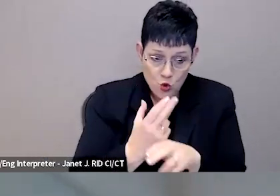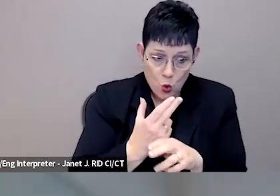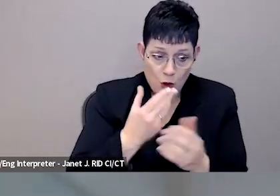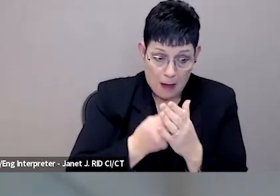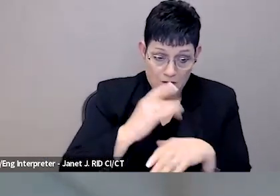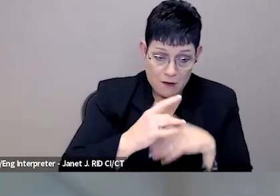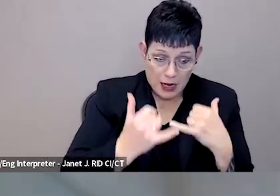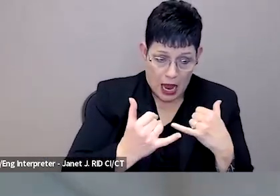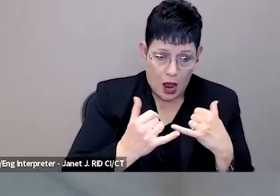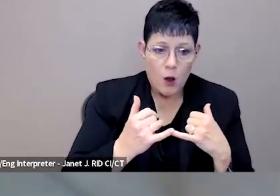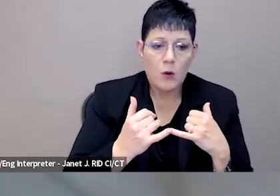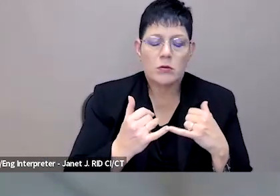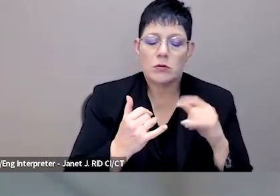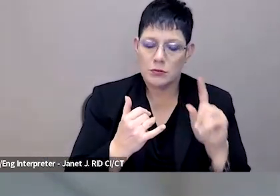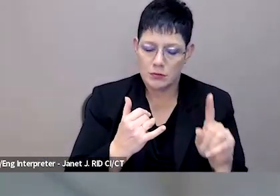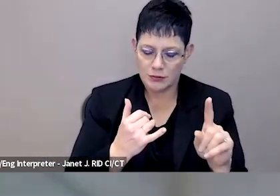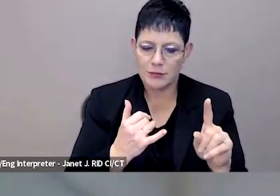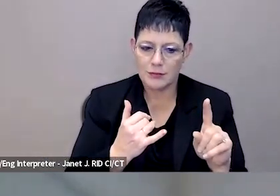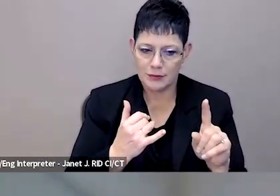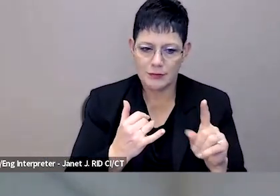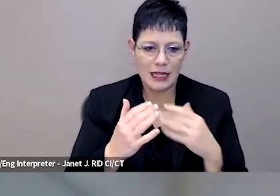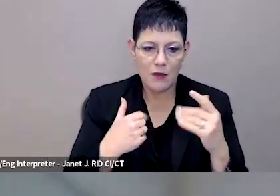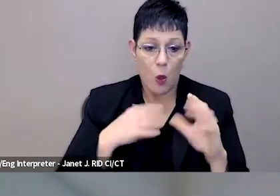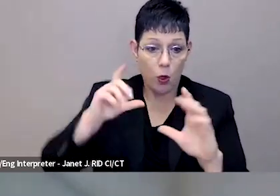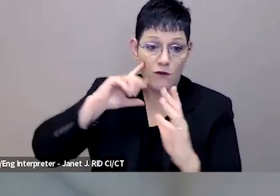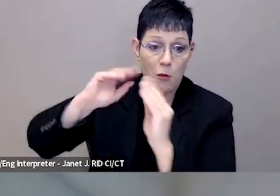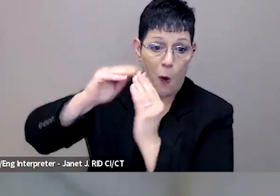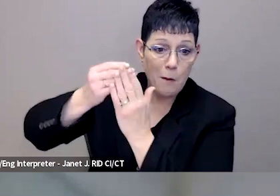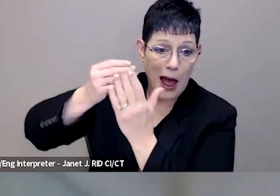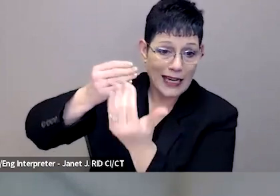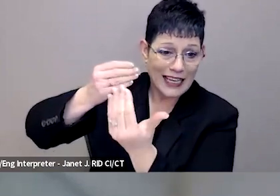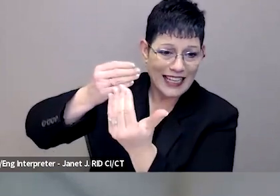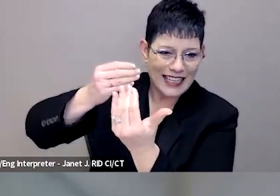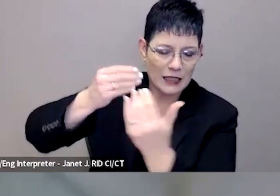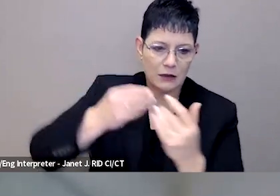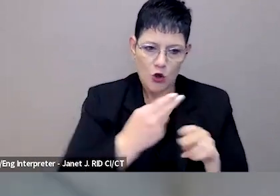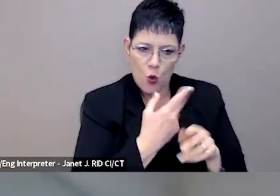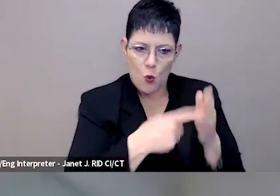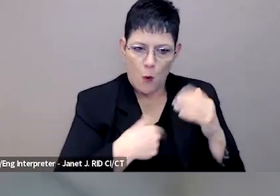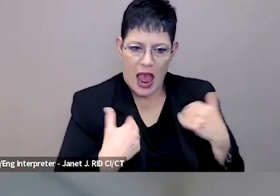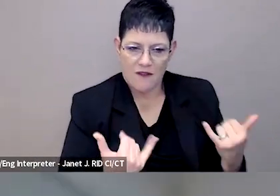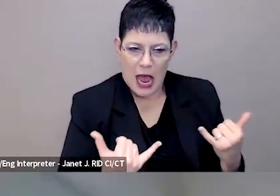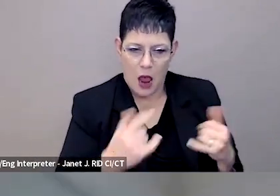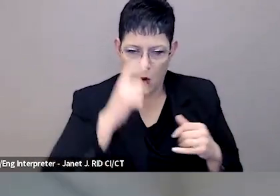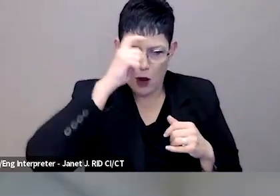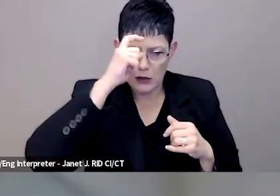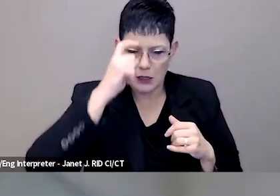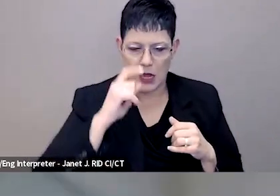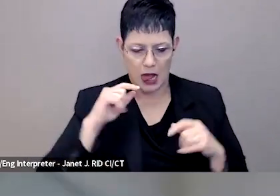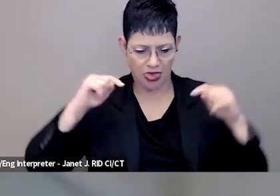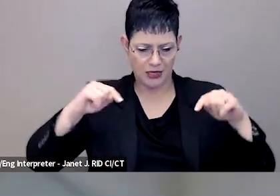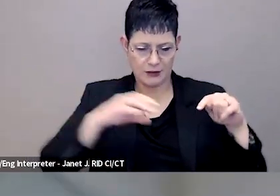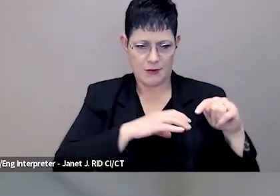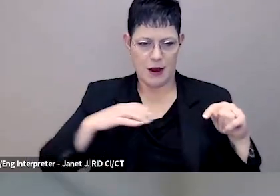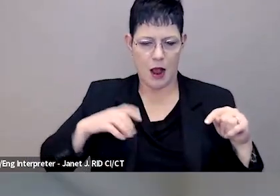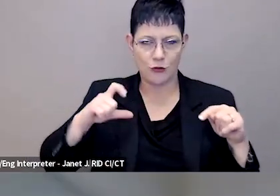and sources, even as we are advocating for better investment overall. And I think that's what this council can be keeping